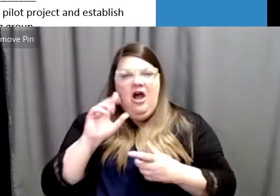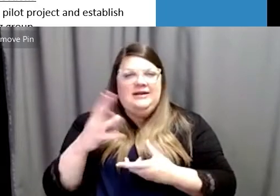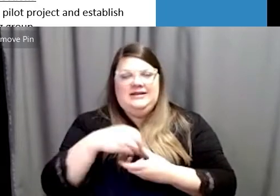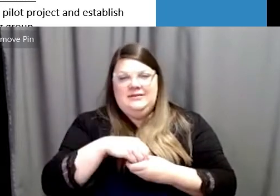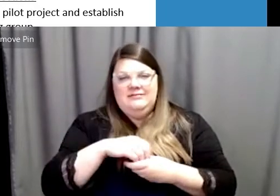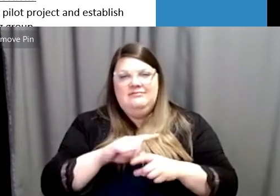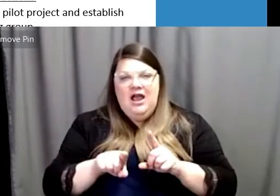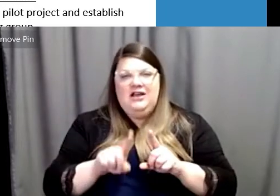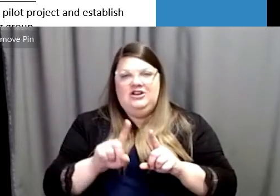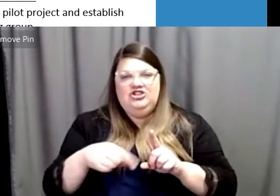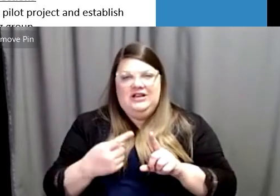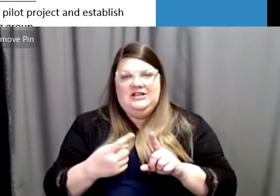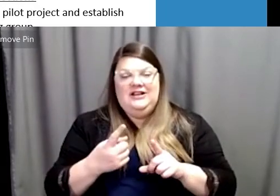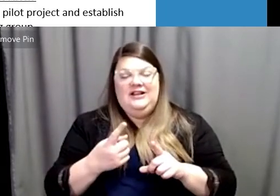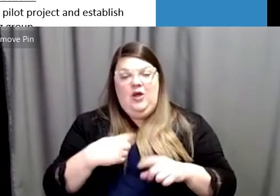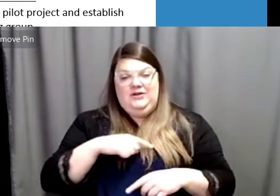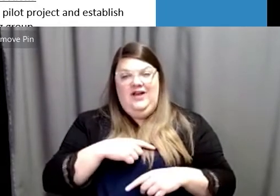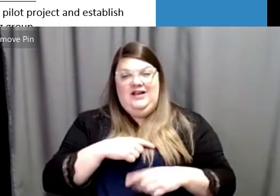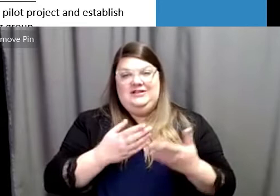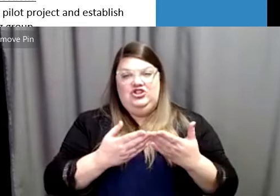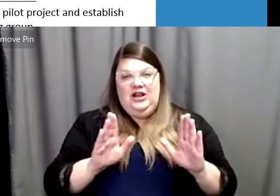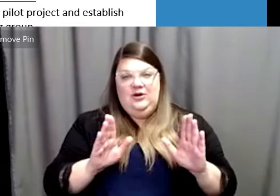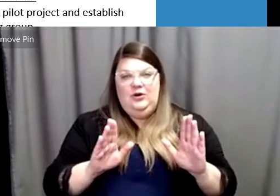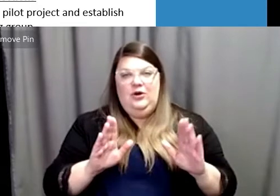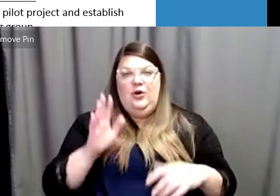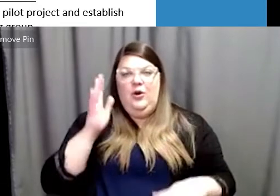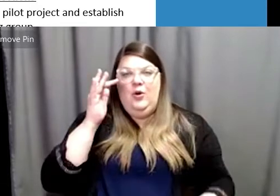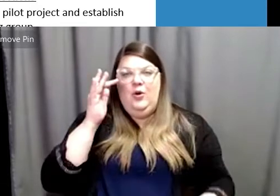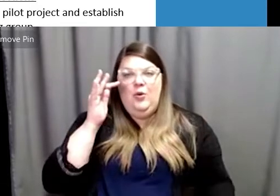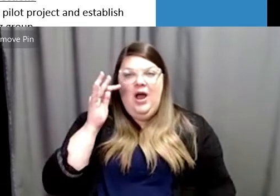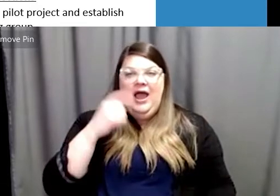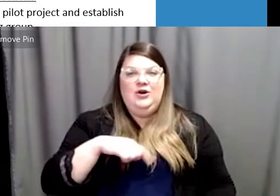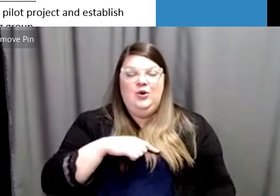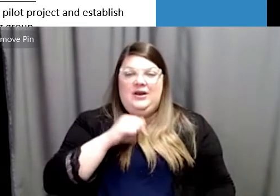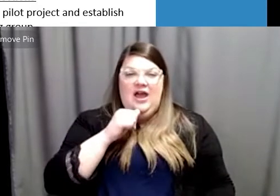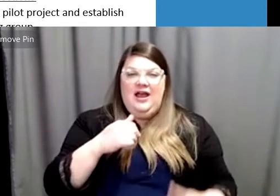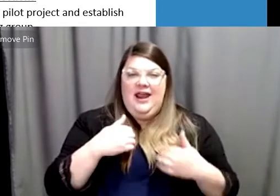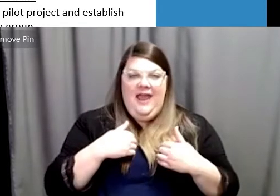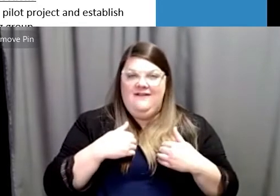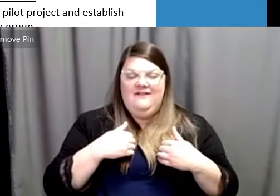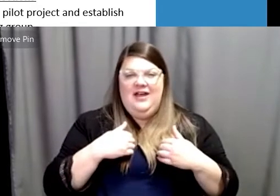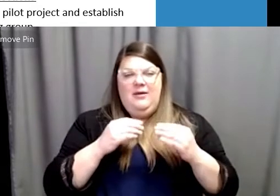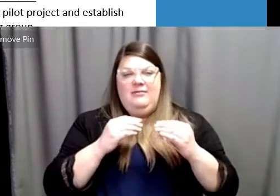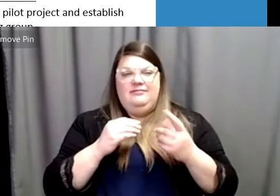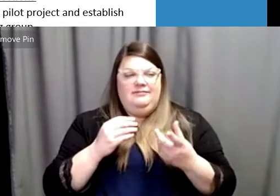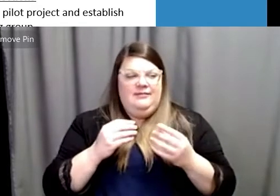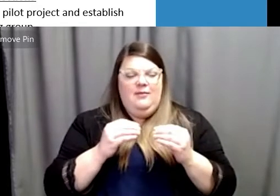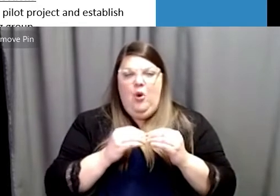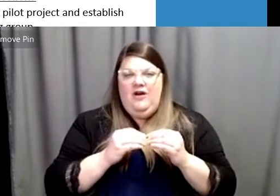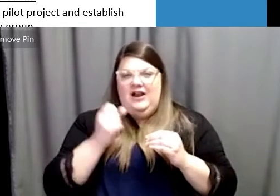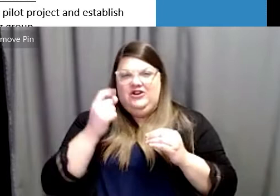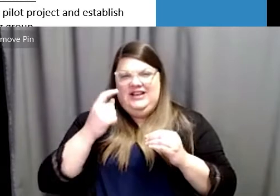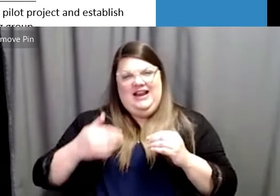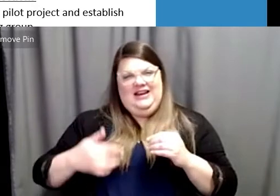just those of us in general? Why do we not have a greater sense of belonging in